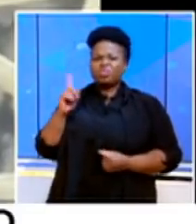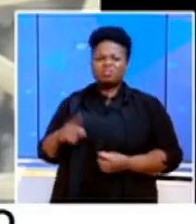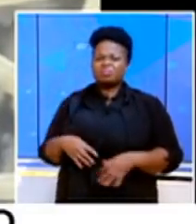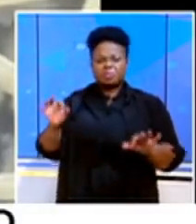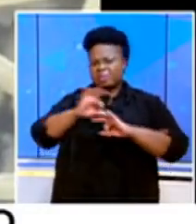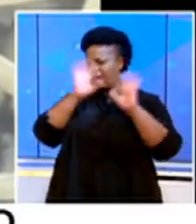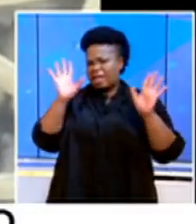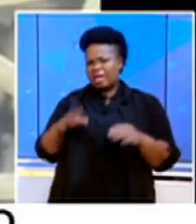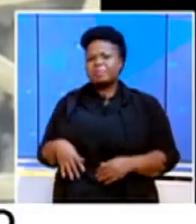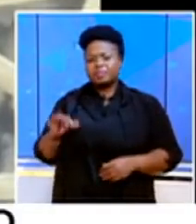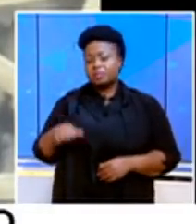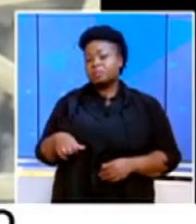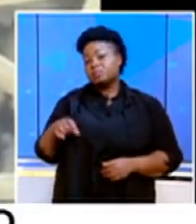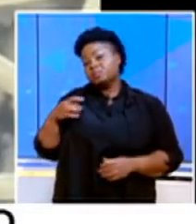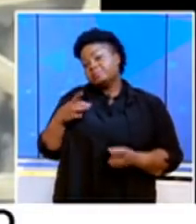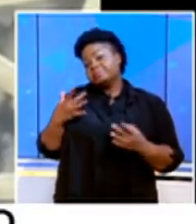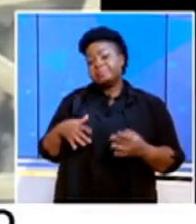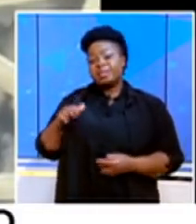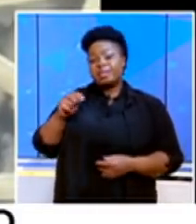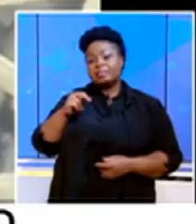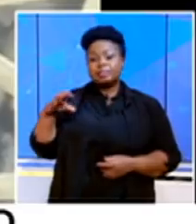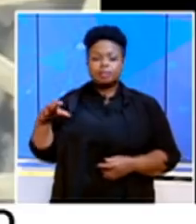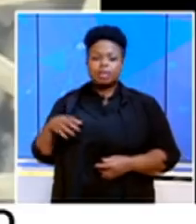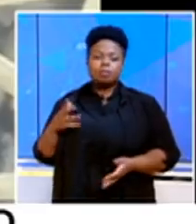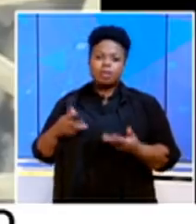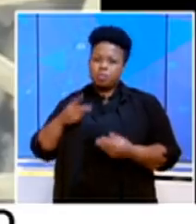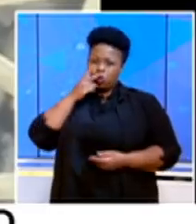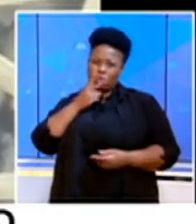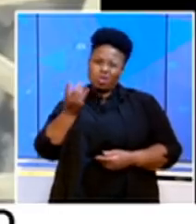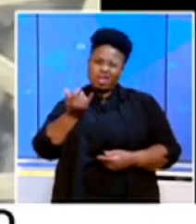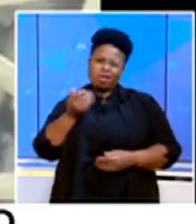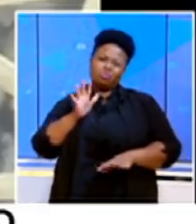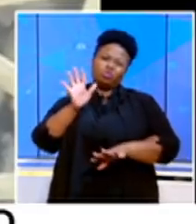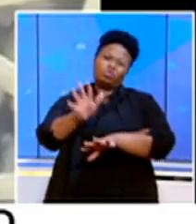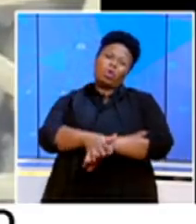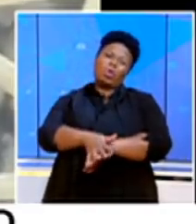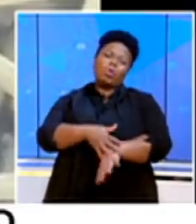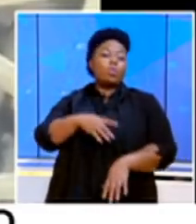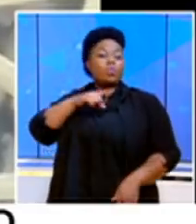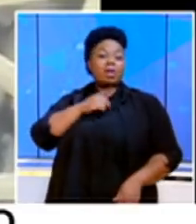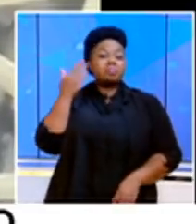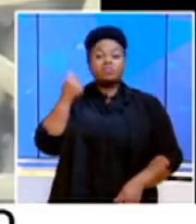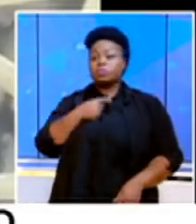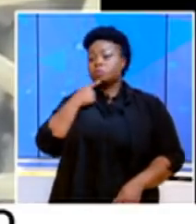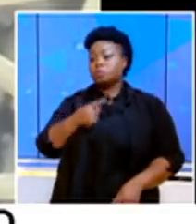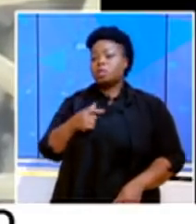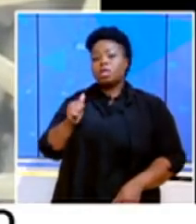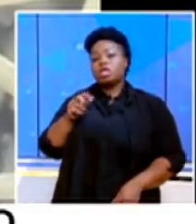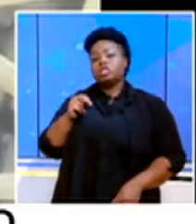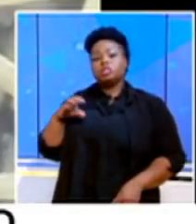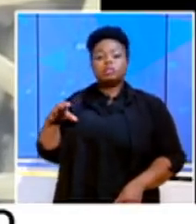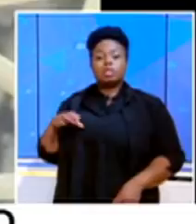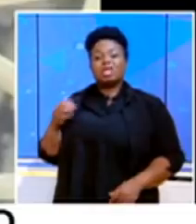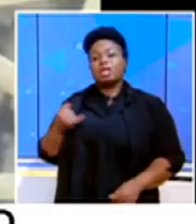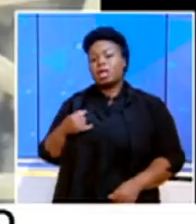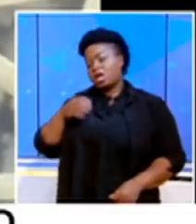doing. Sometimes the ANC might be appearing to be moving slow. You know, there's a saying that the ANC tends to move like